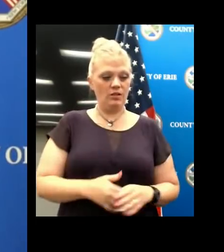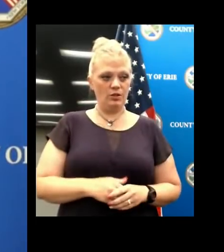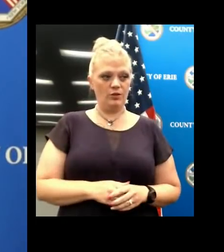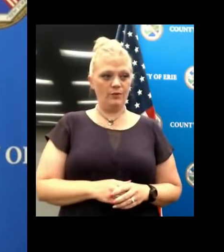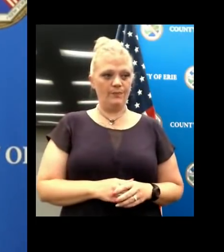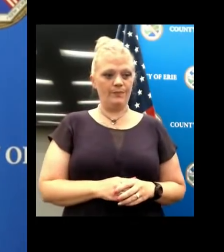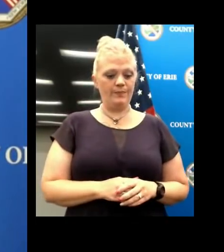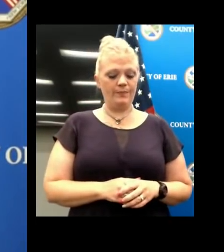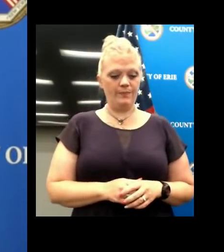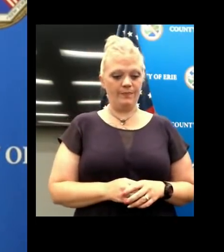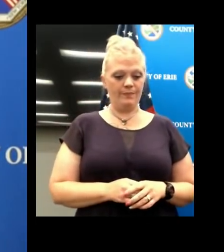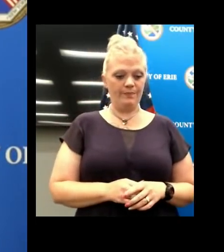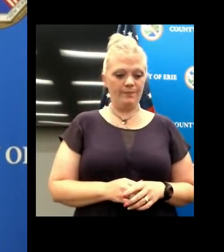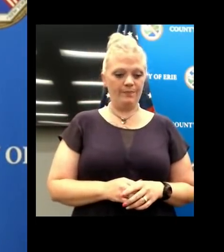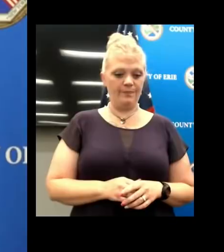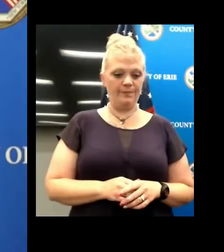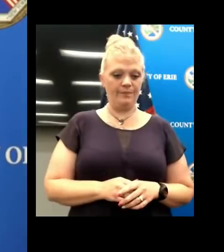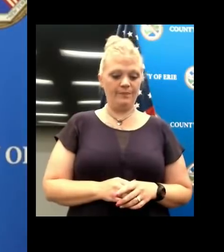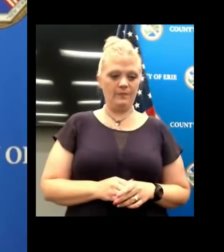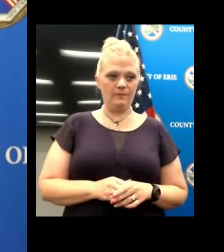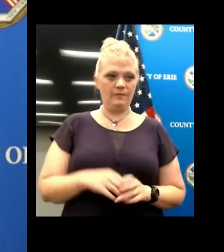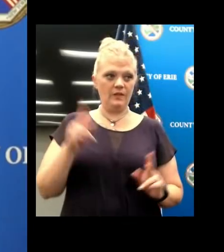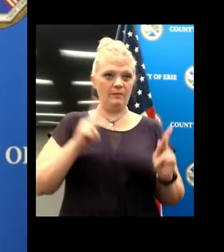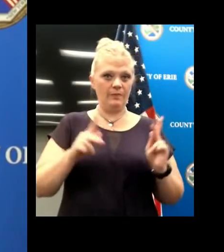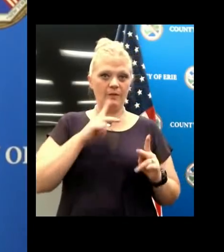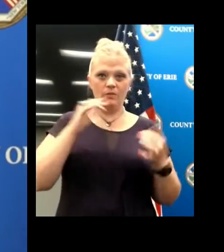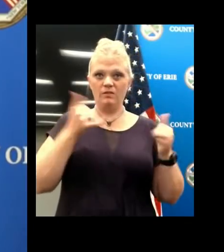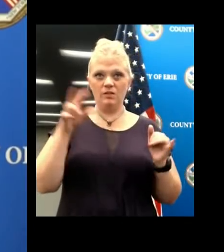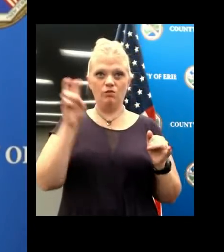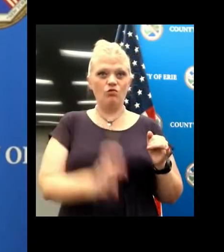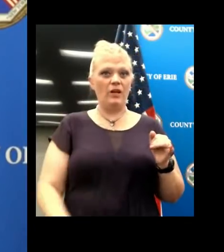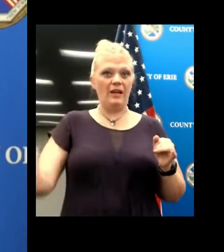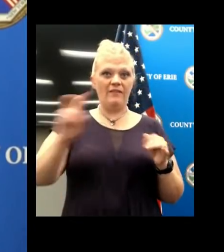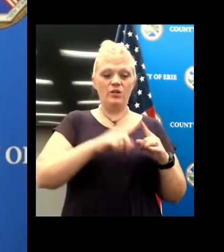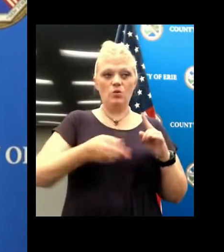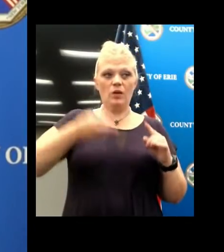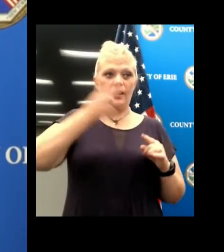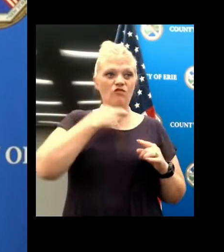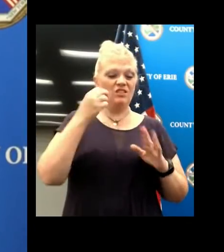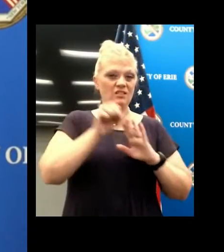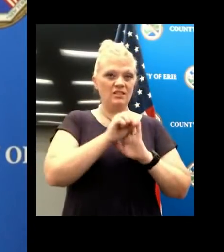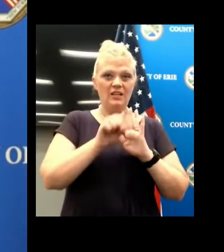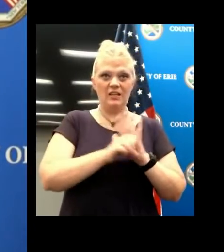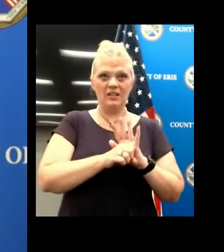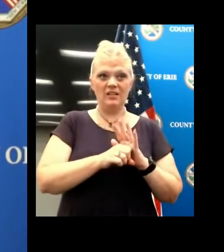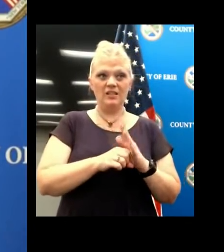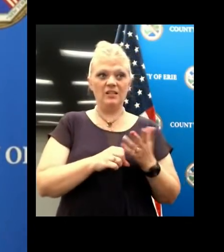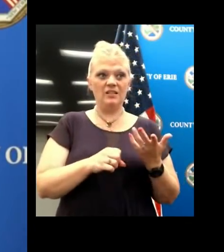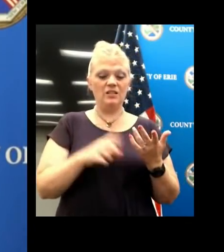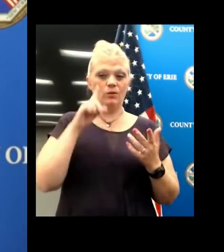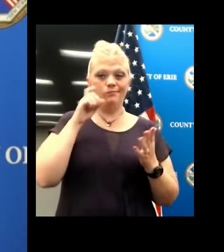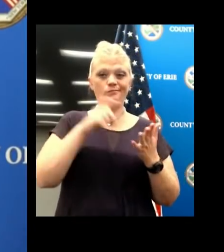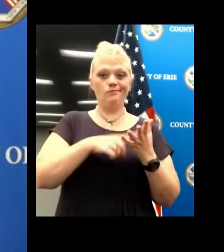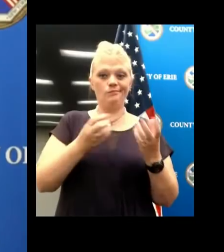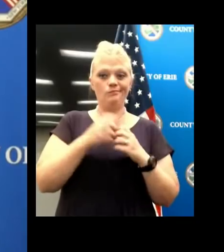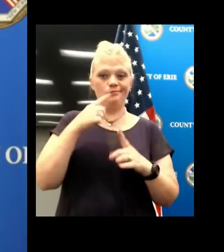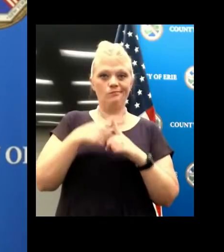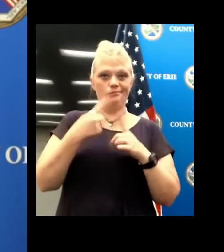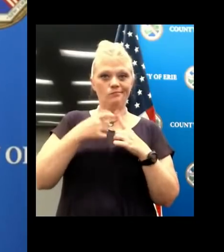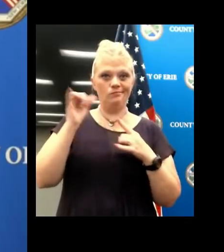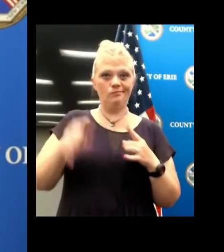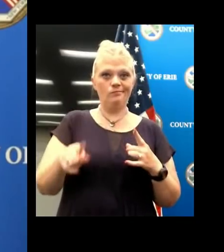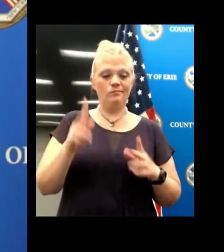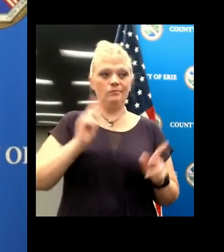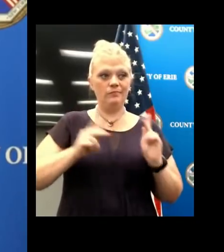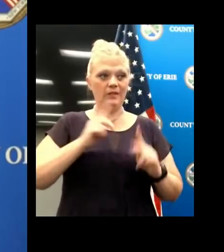as we noted earlier, people are still traveling to these high-risk states, and we're finding positives from that. People